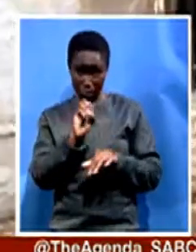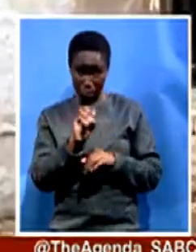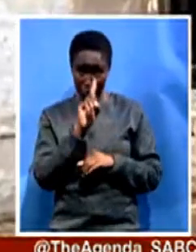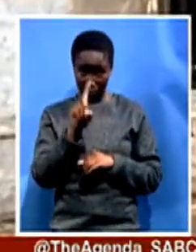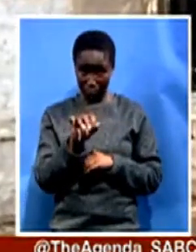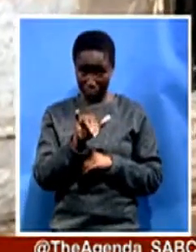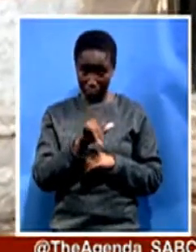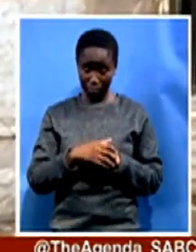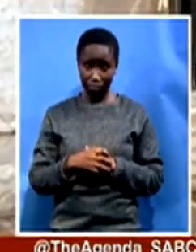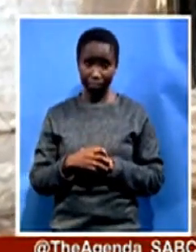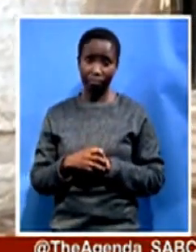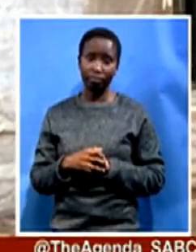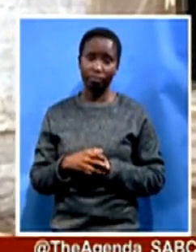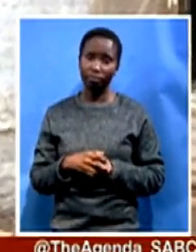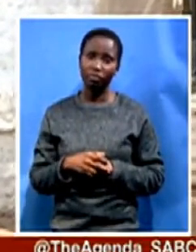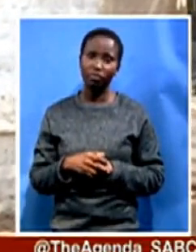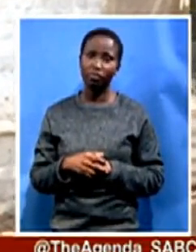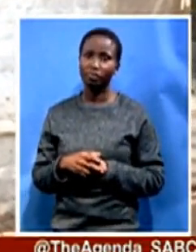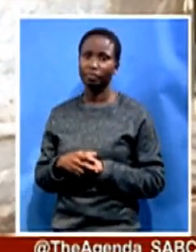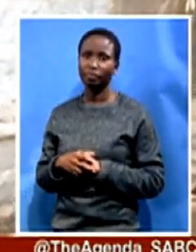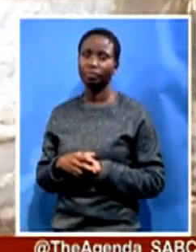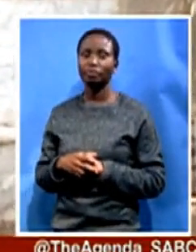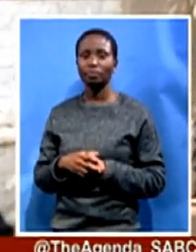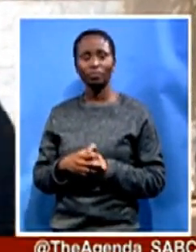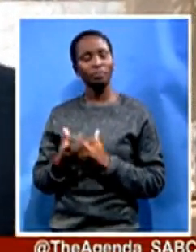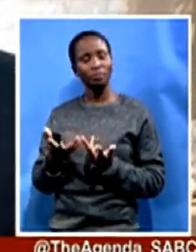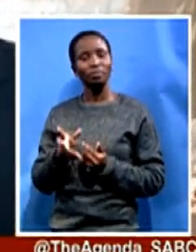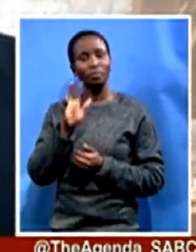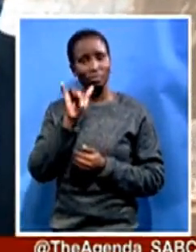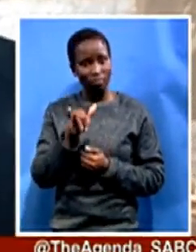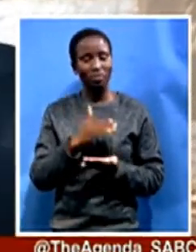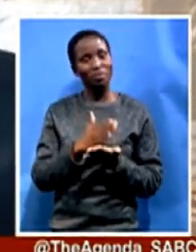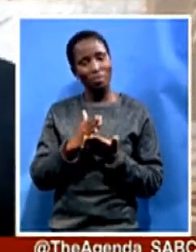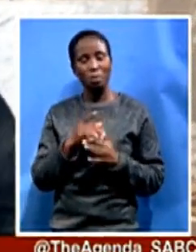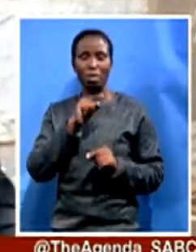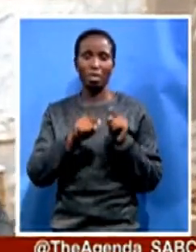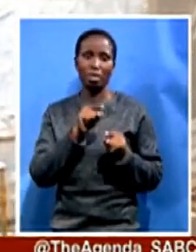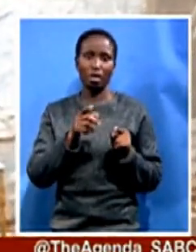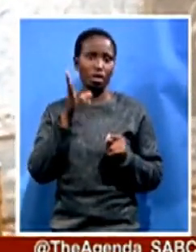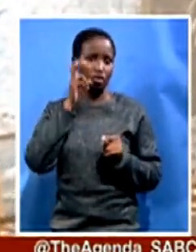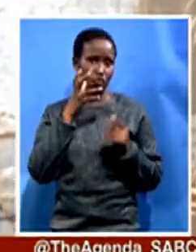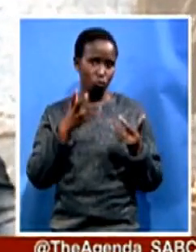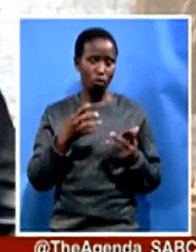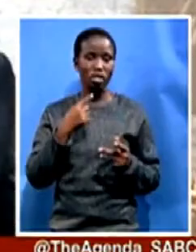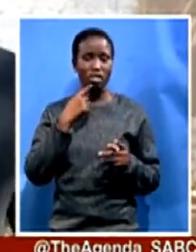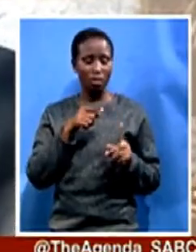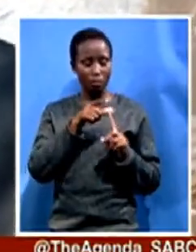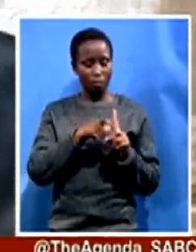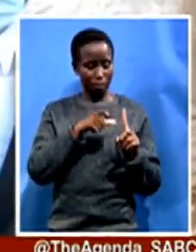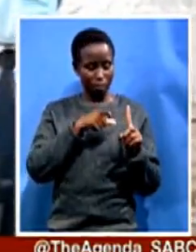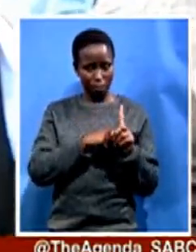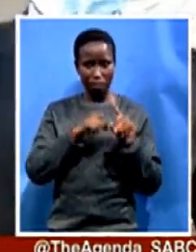That's one of the allegations, Desiree, that Princess Thembi actually made during a media briefing which was